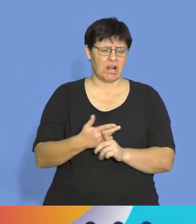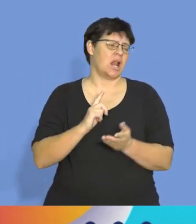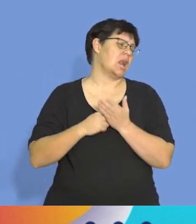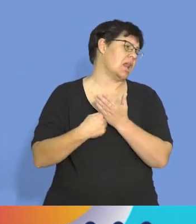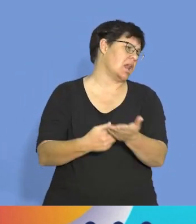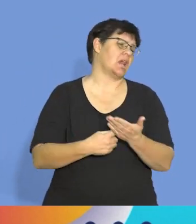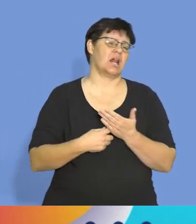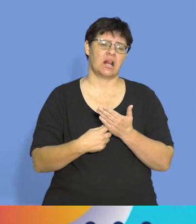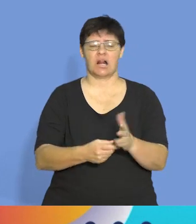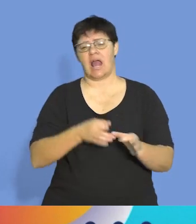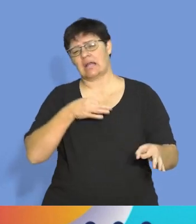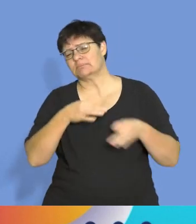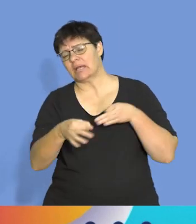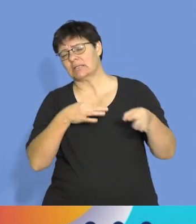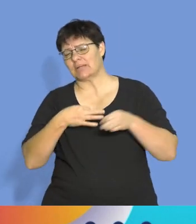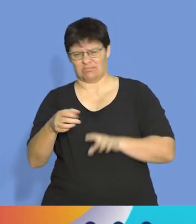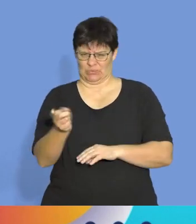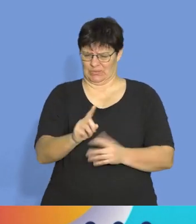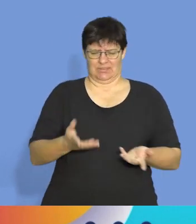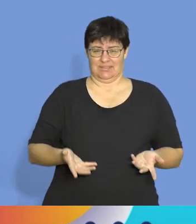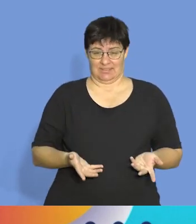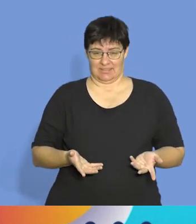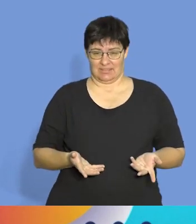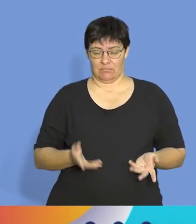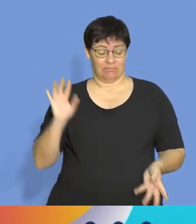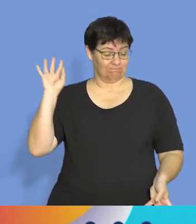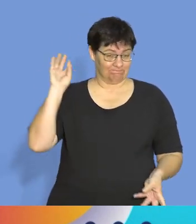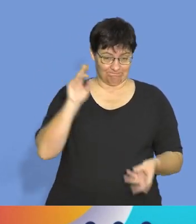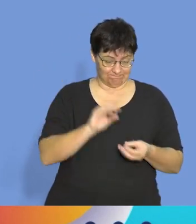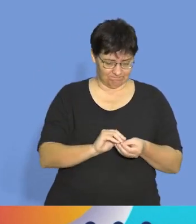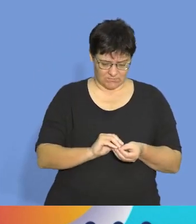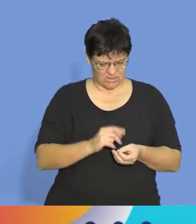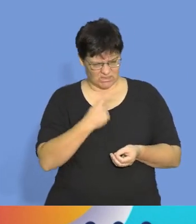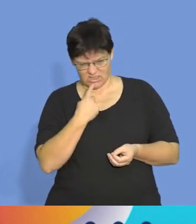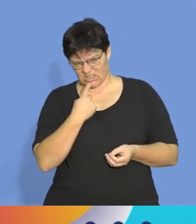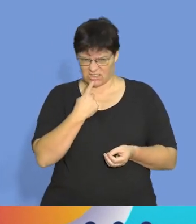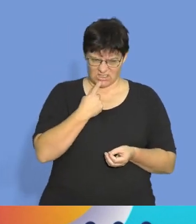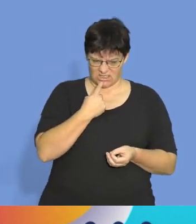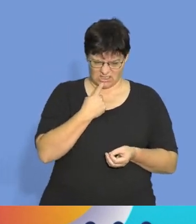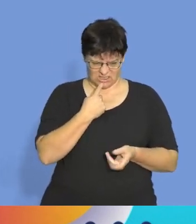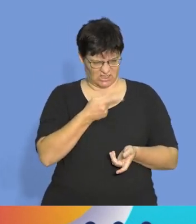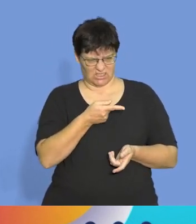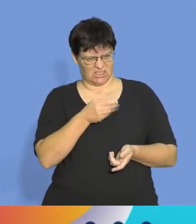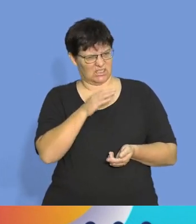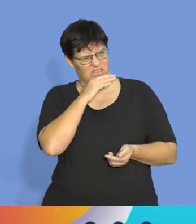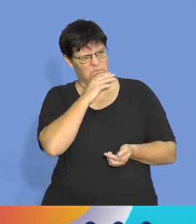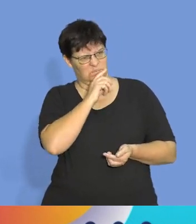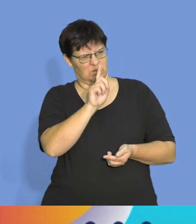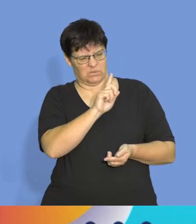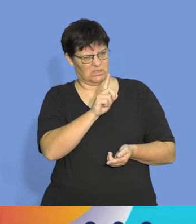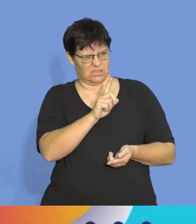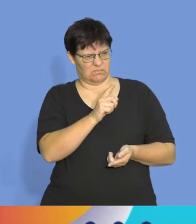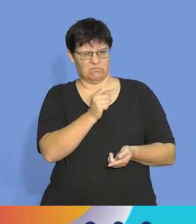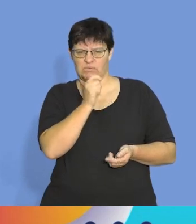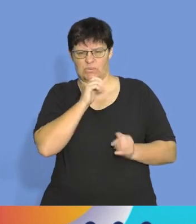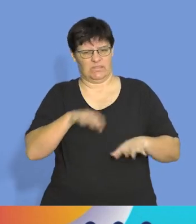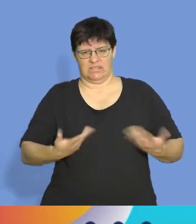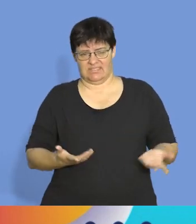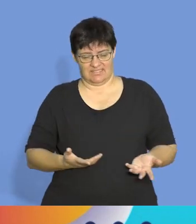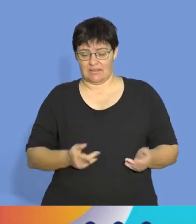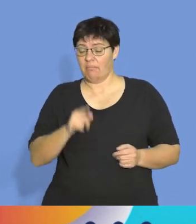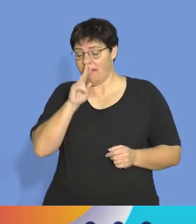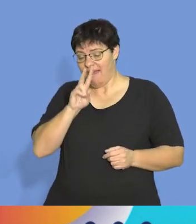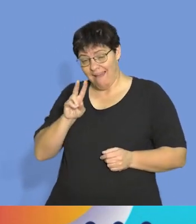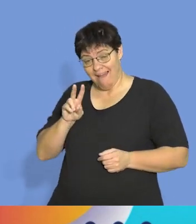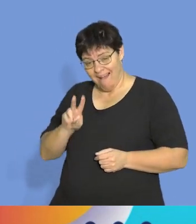this time, right? Because then talking about all of these things and not showing you what I mean will then really be useless. So for now, let's look